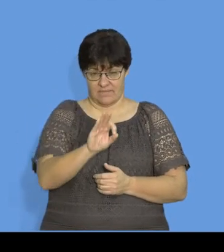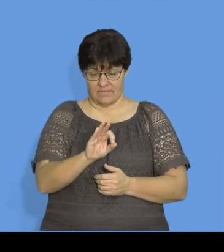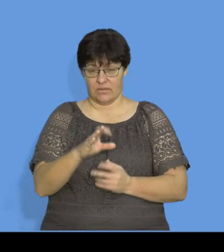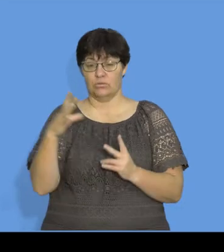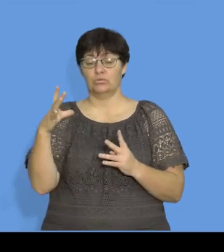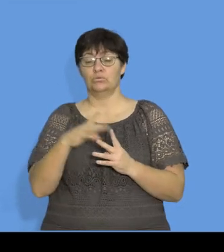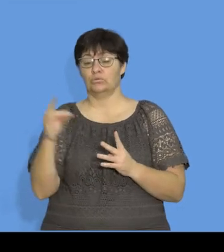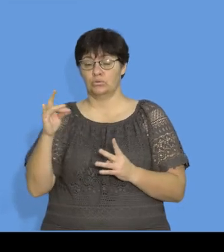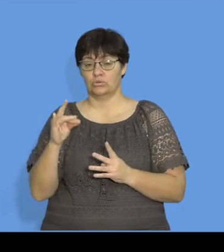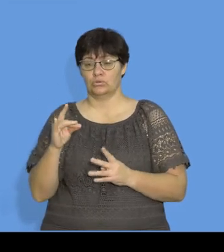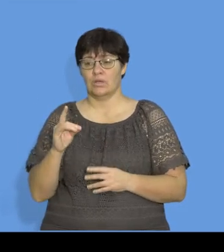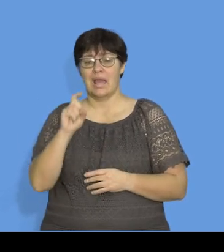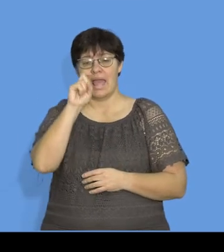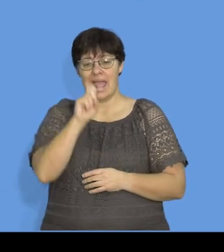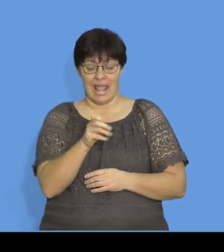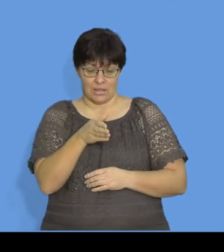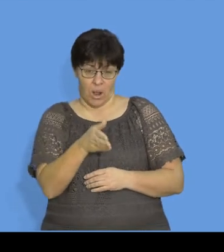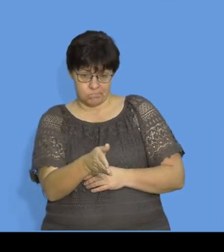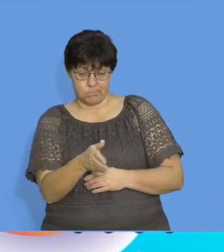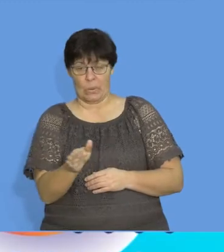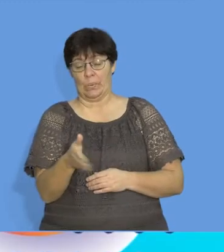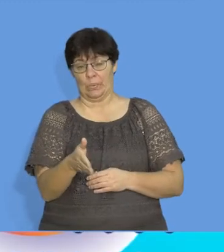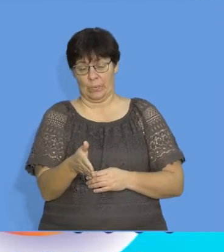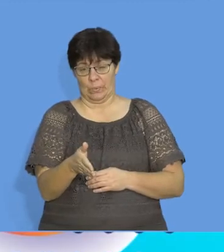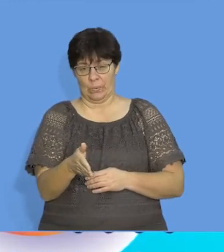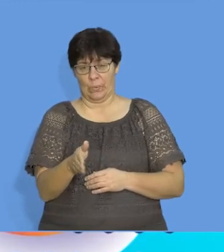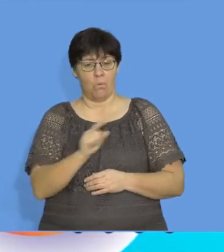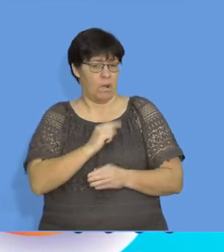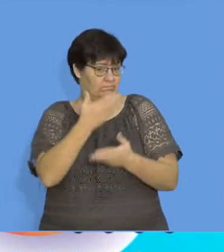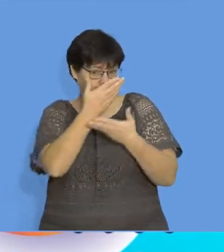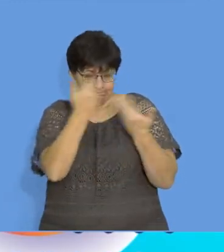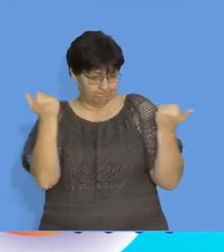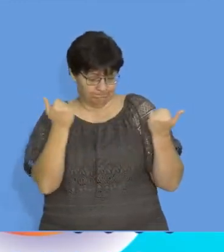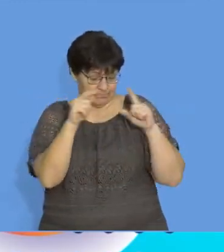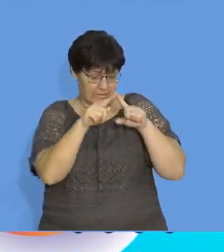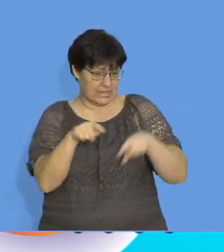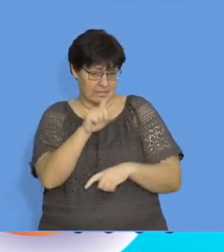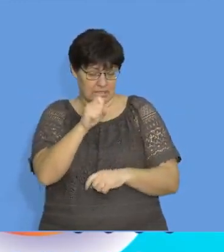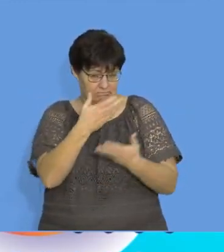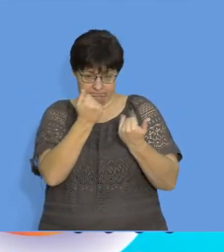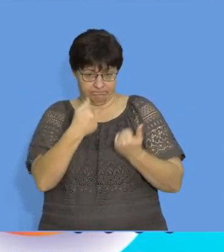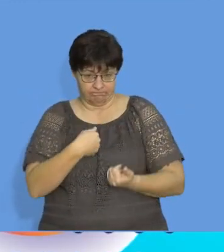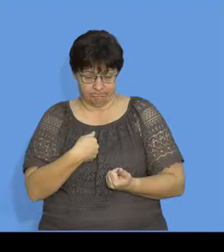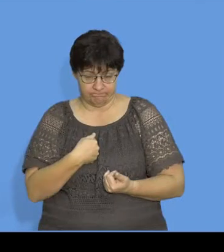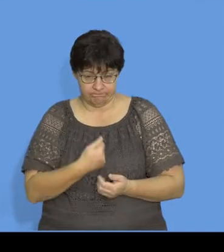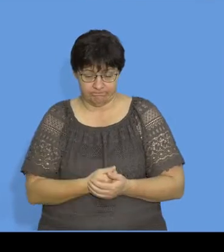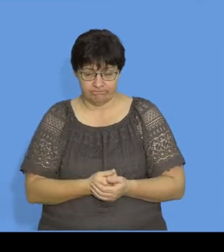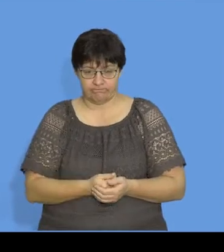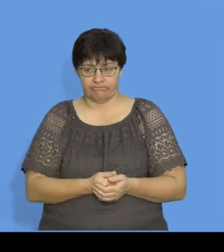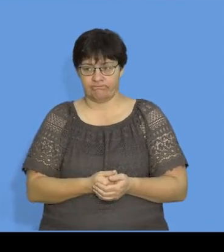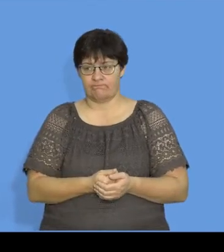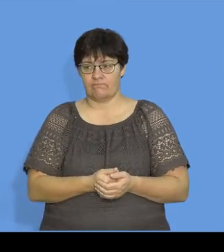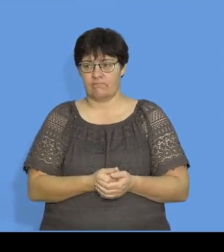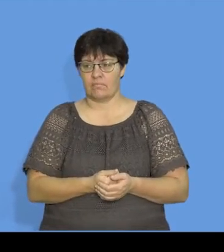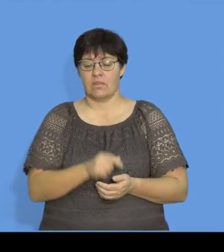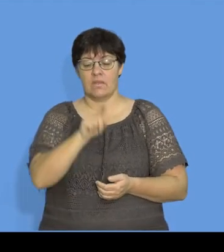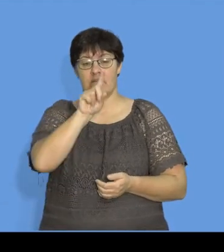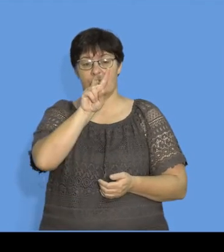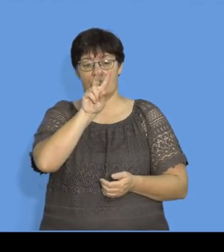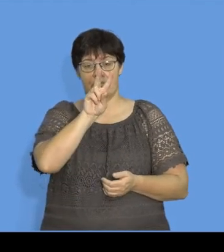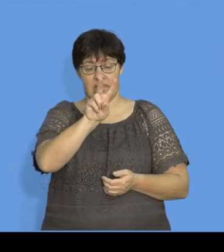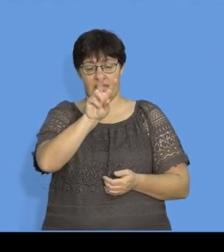the equation that doesn't have x in it, because I don't know delta x. Therefore,